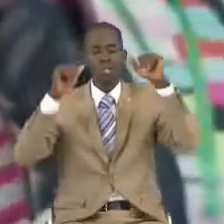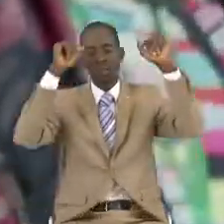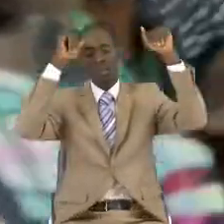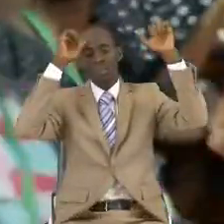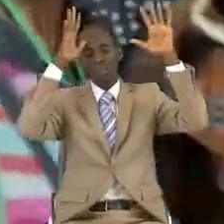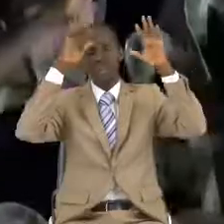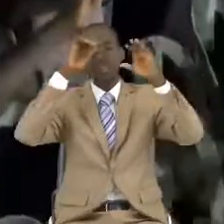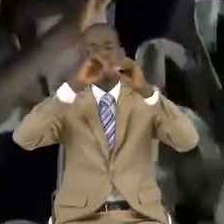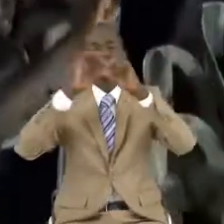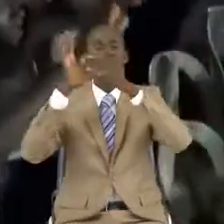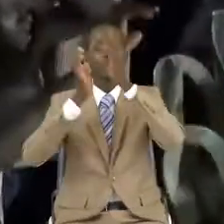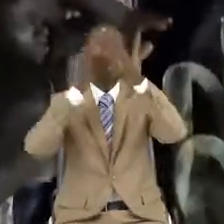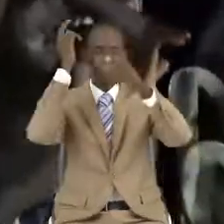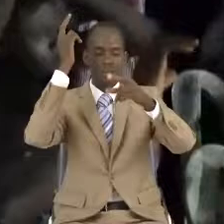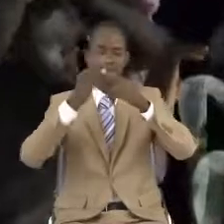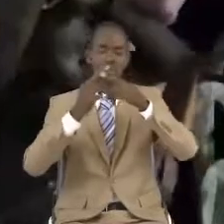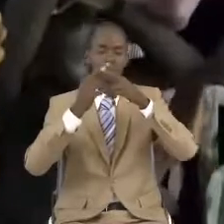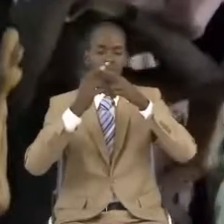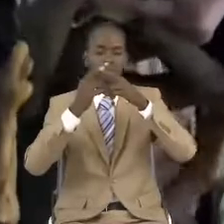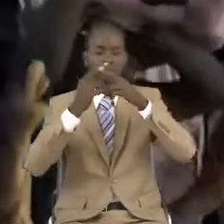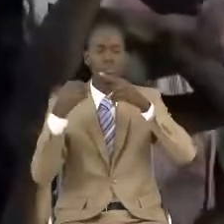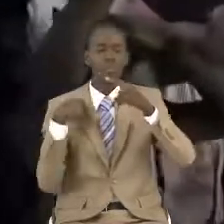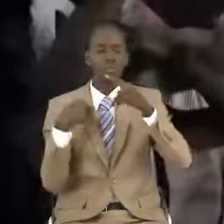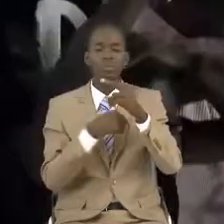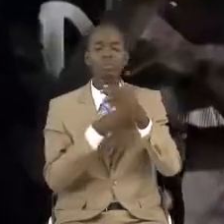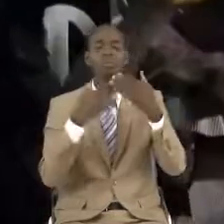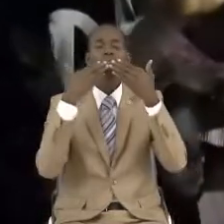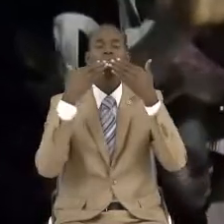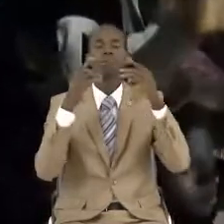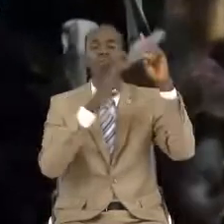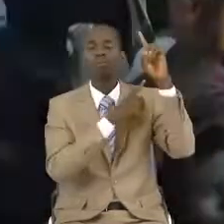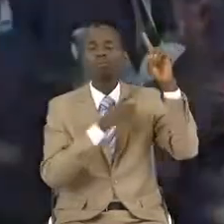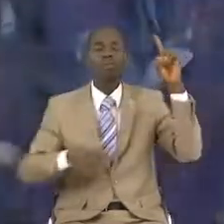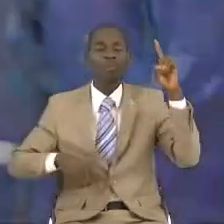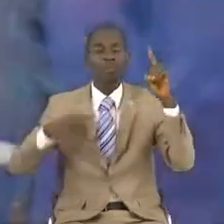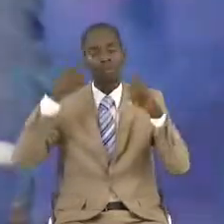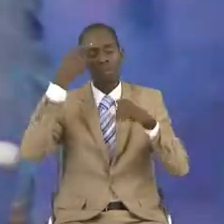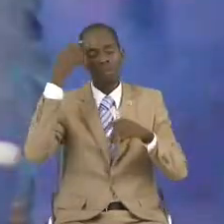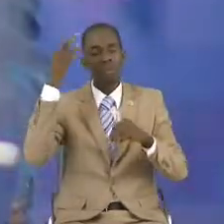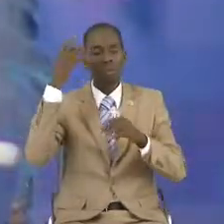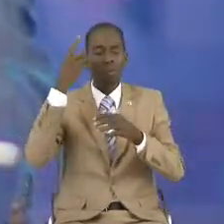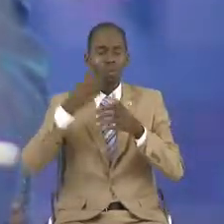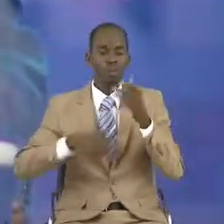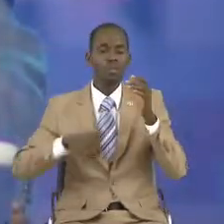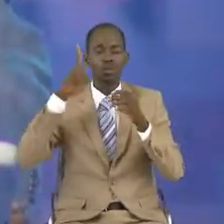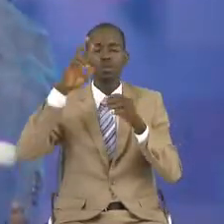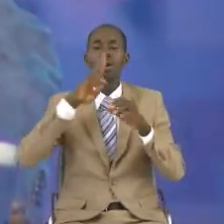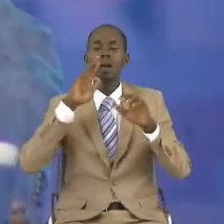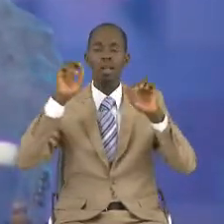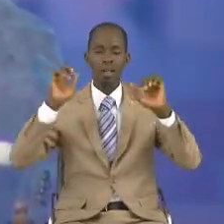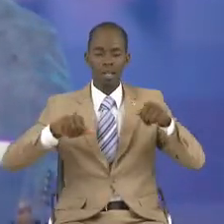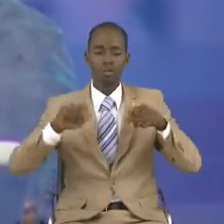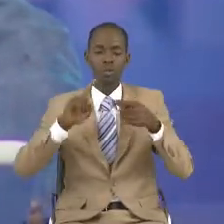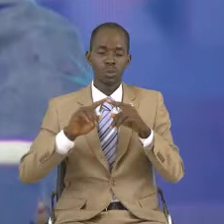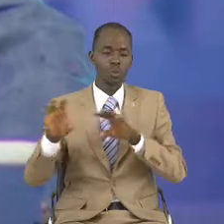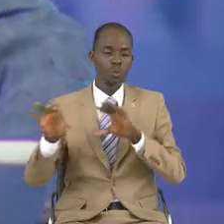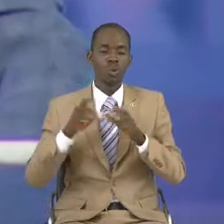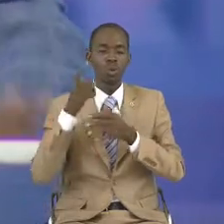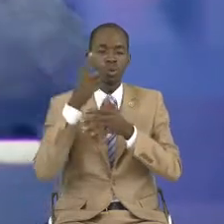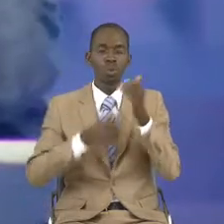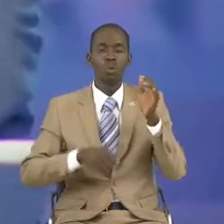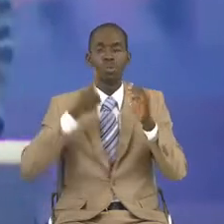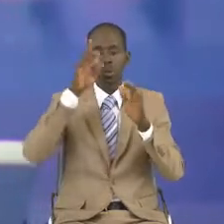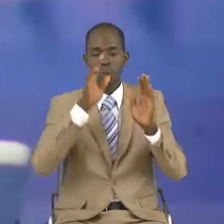name well thank you lord because of what you are able to do and what you plan to